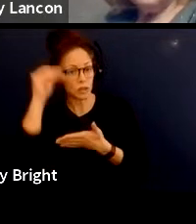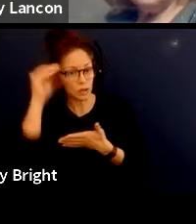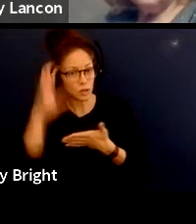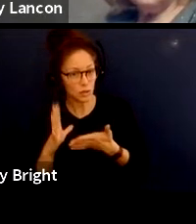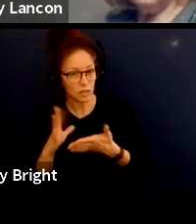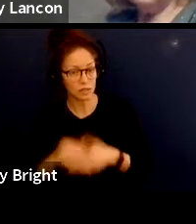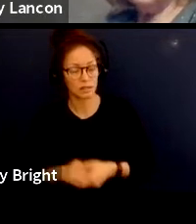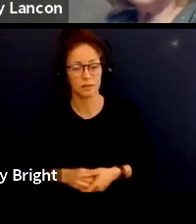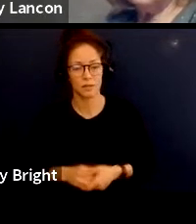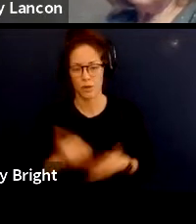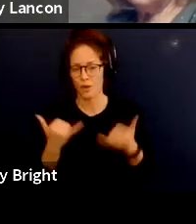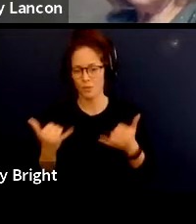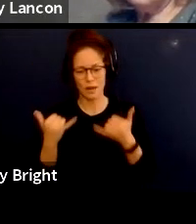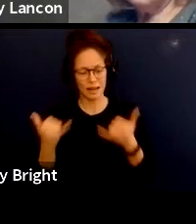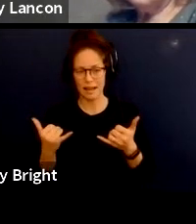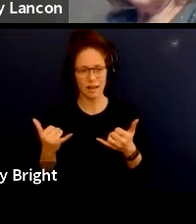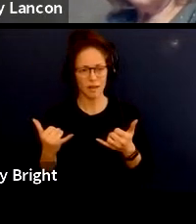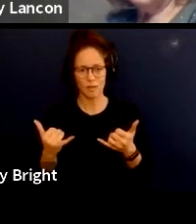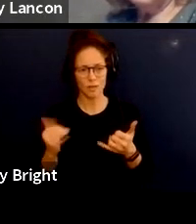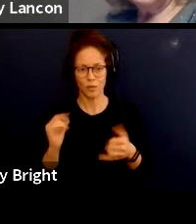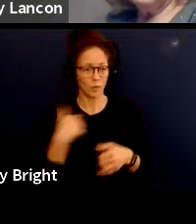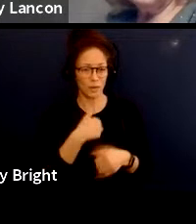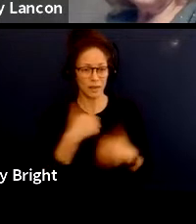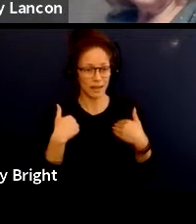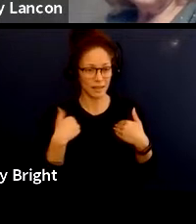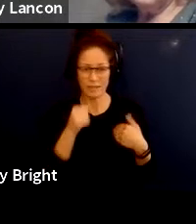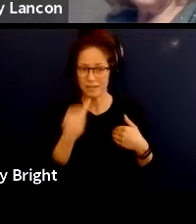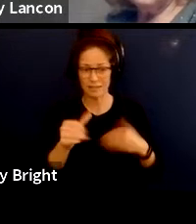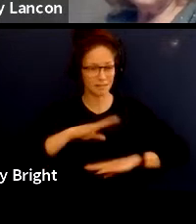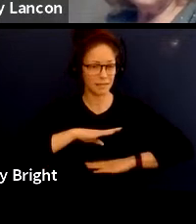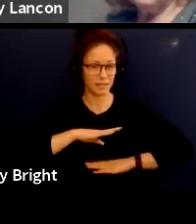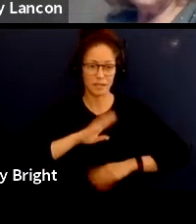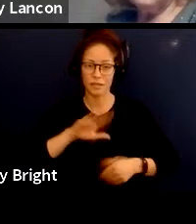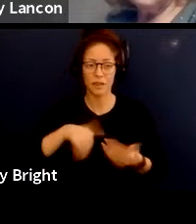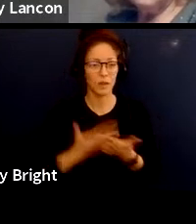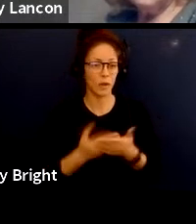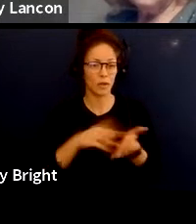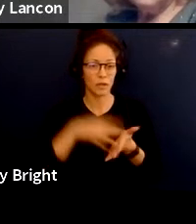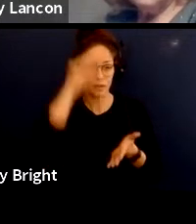equitable, sustainable for our Pasco learners.